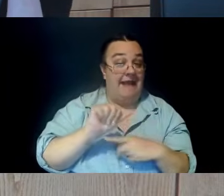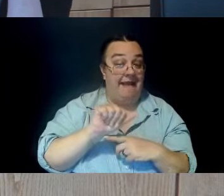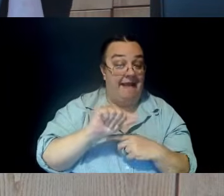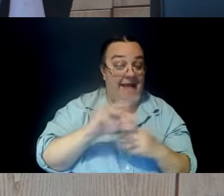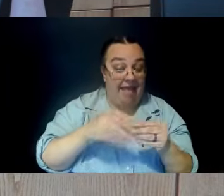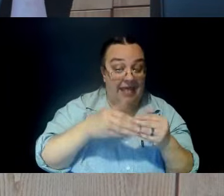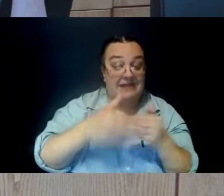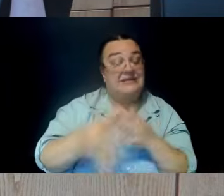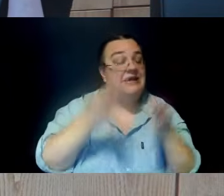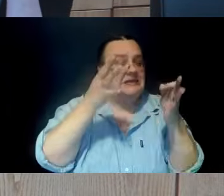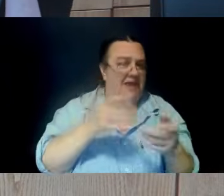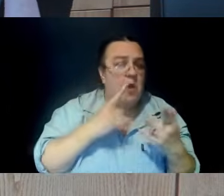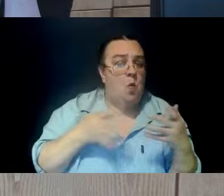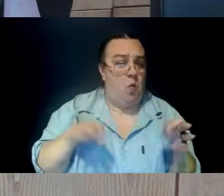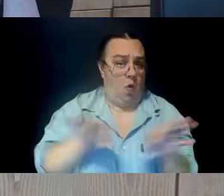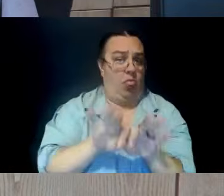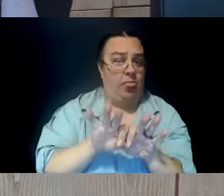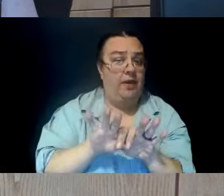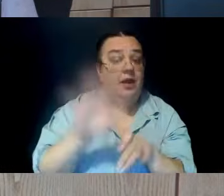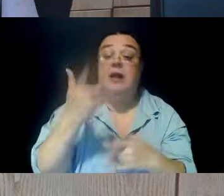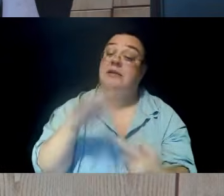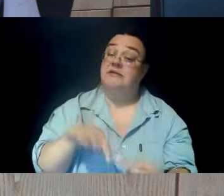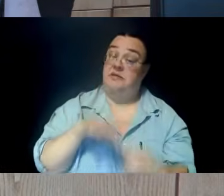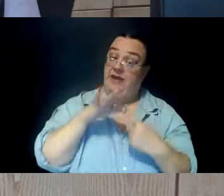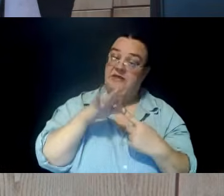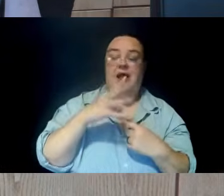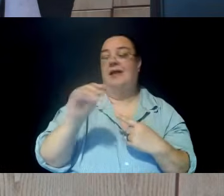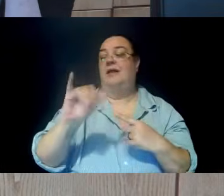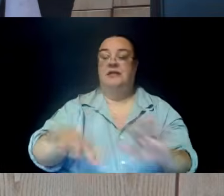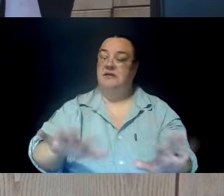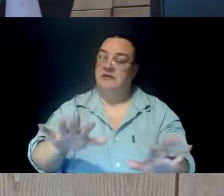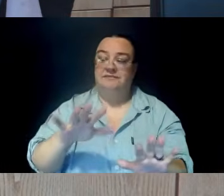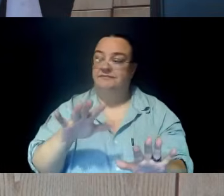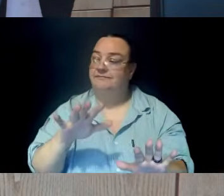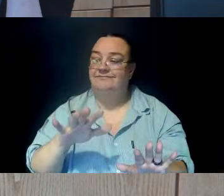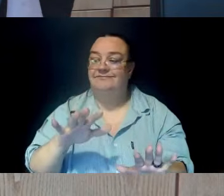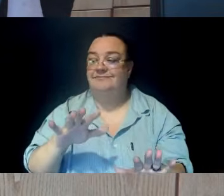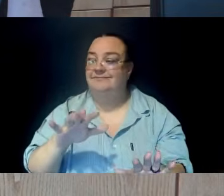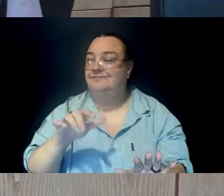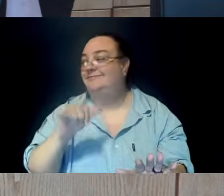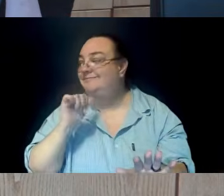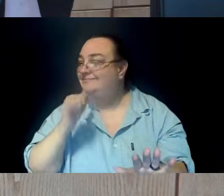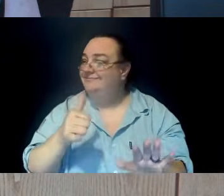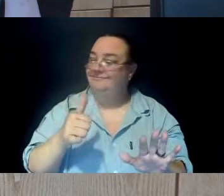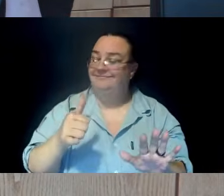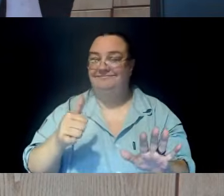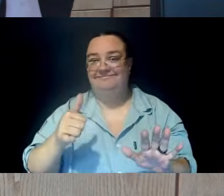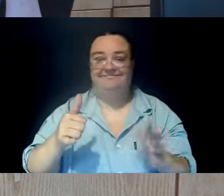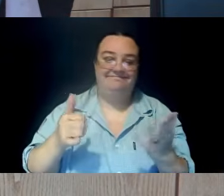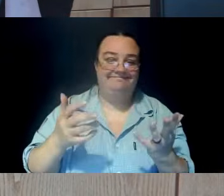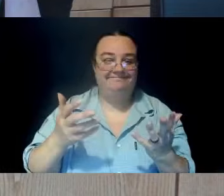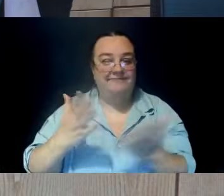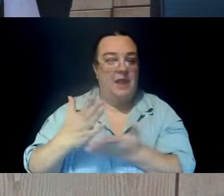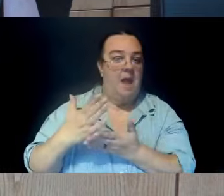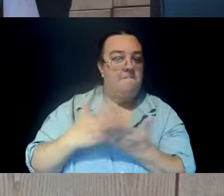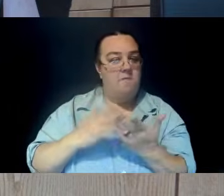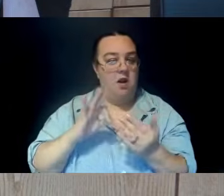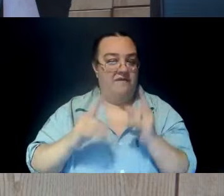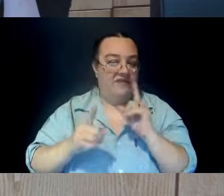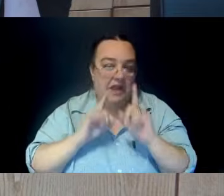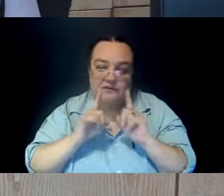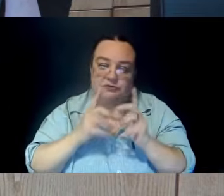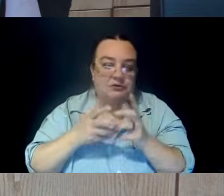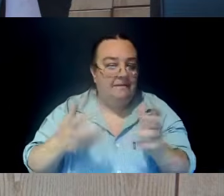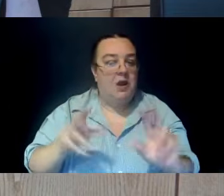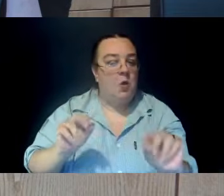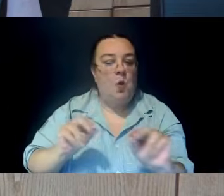it, particularly, and this is not sort of part of the conversation very much, but